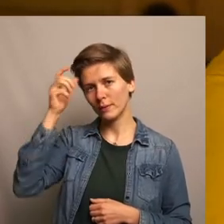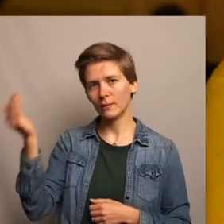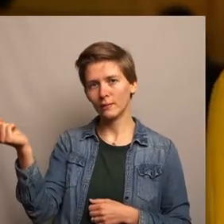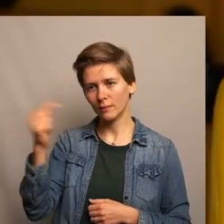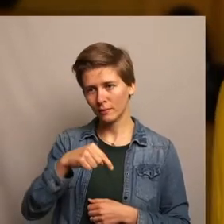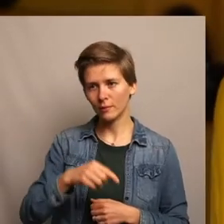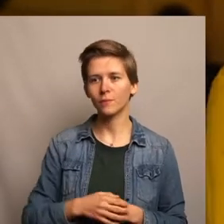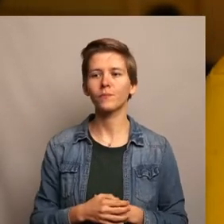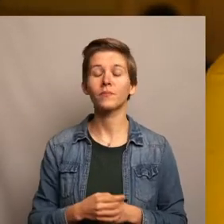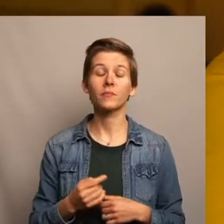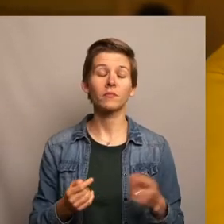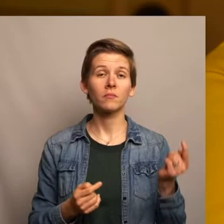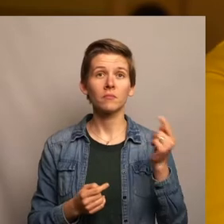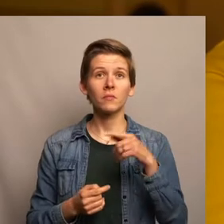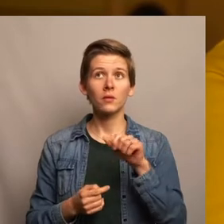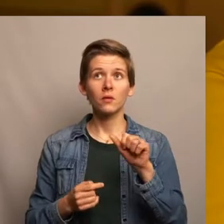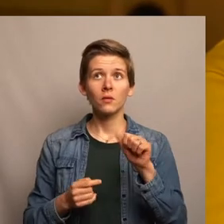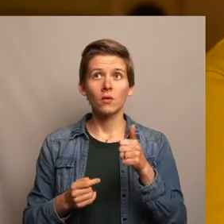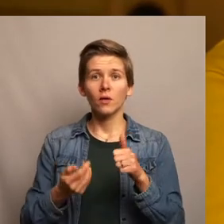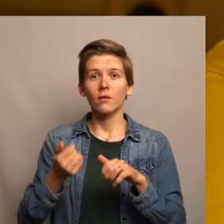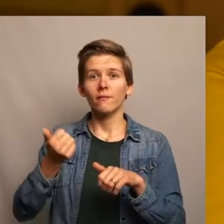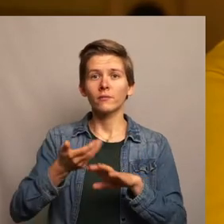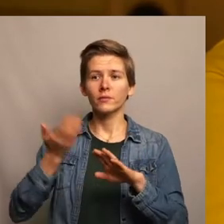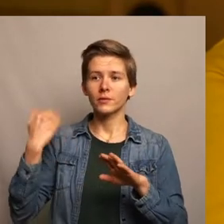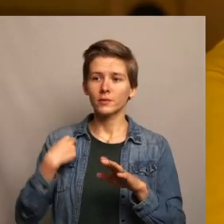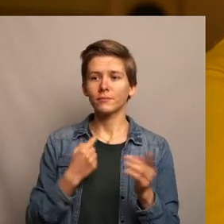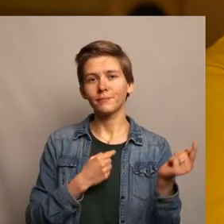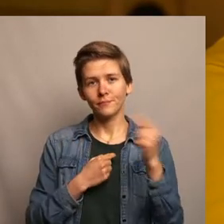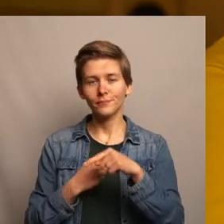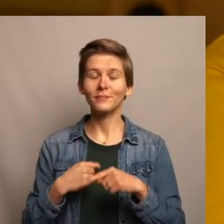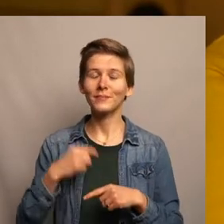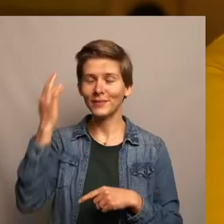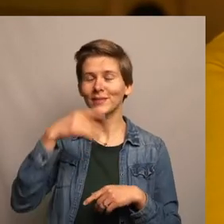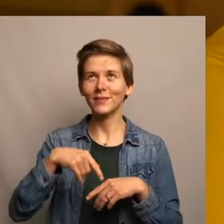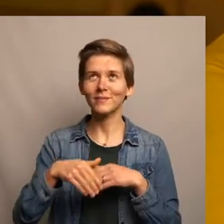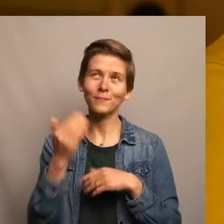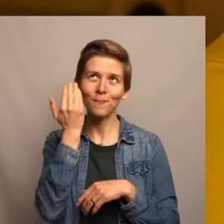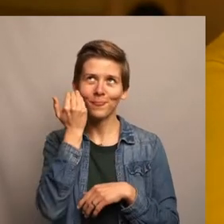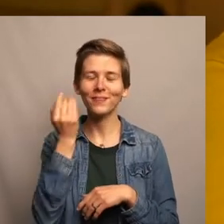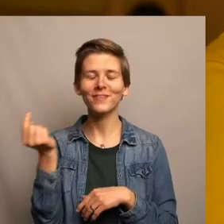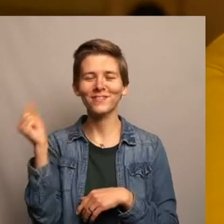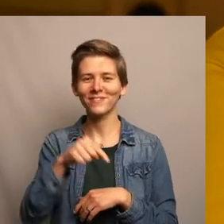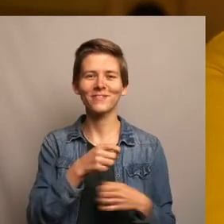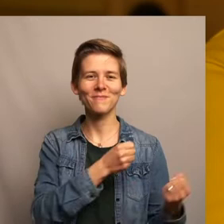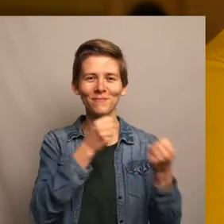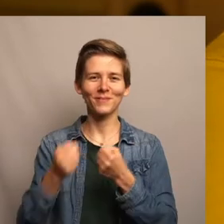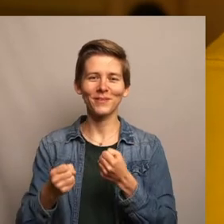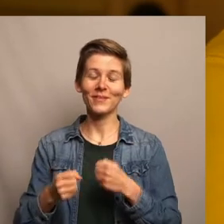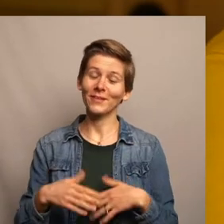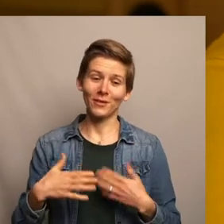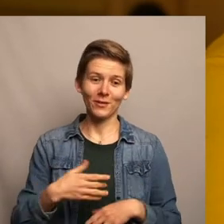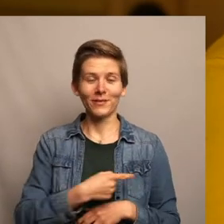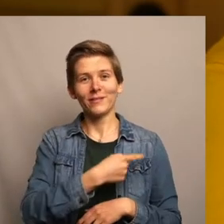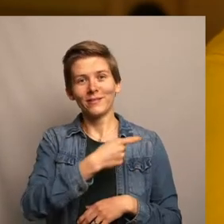now 9 years ago. Still, I consider myself a newcomer, so it takes a long time to feel